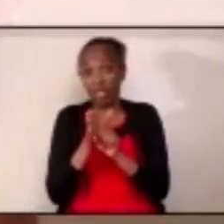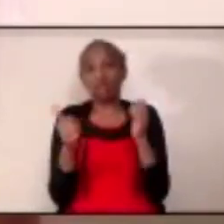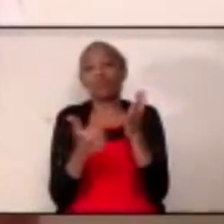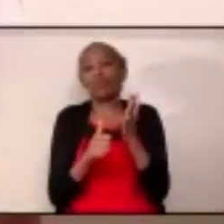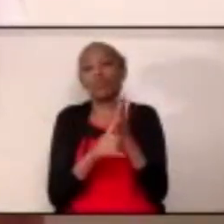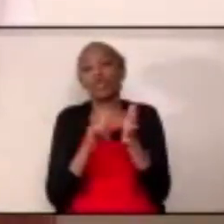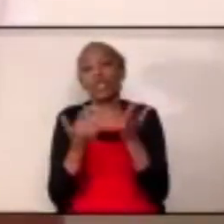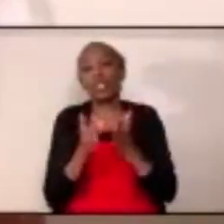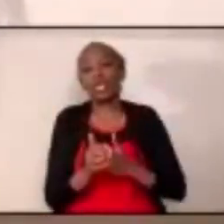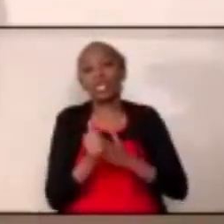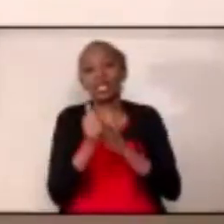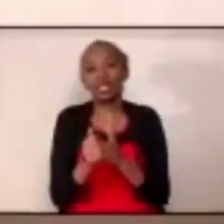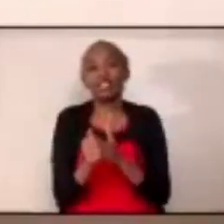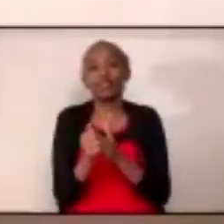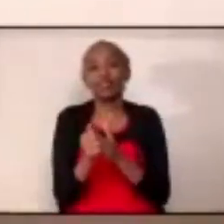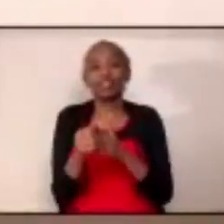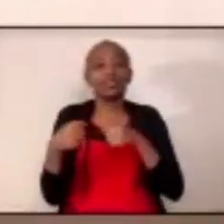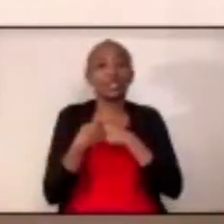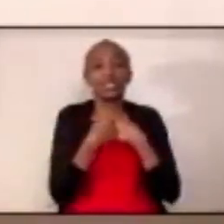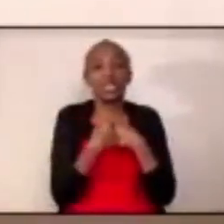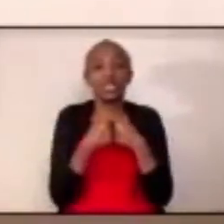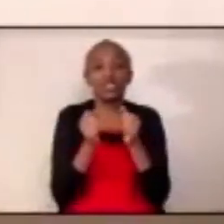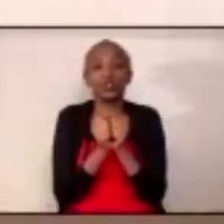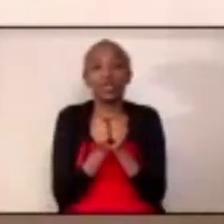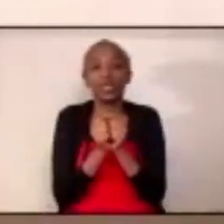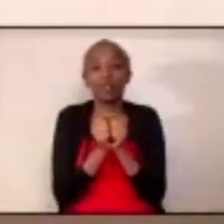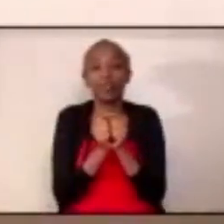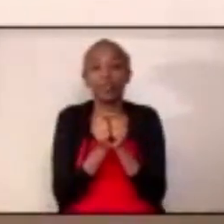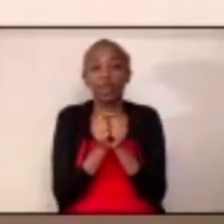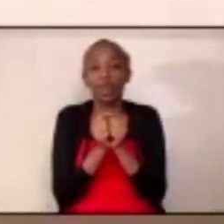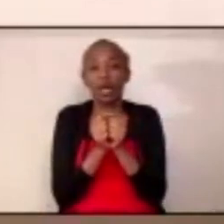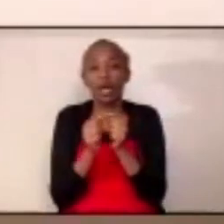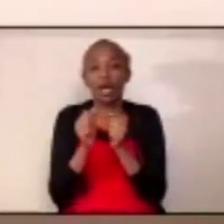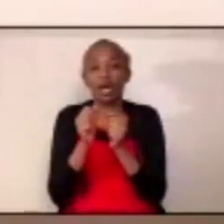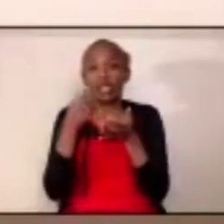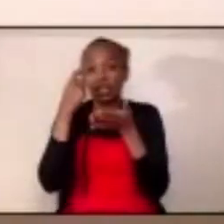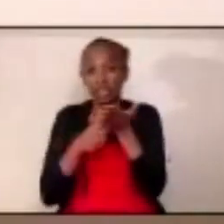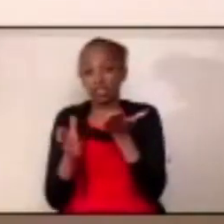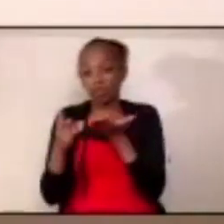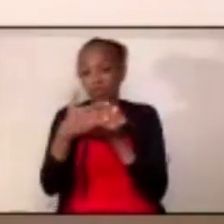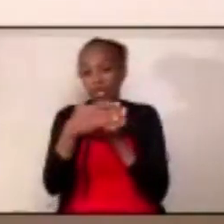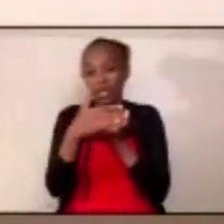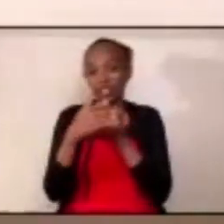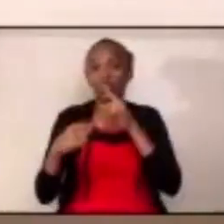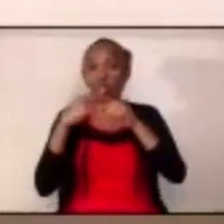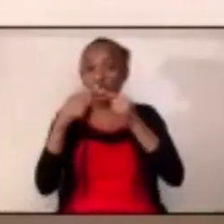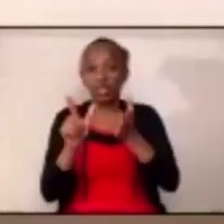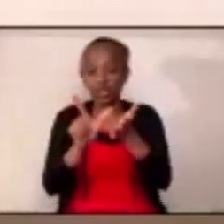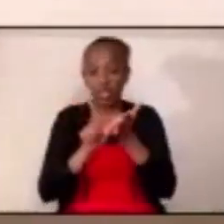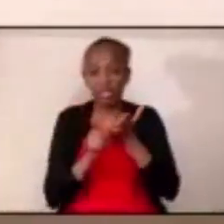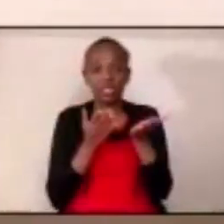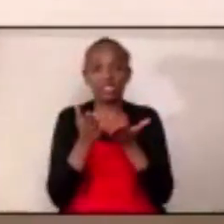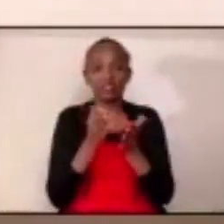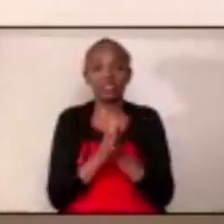had led to challenges with their revenue mobilization, the continued debt